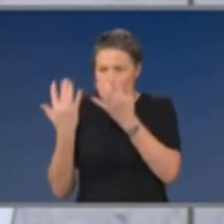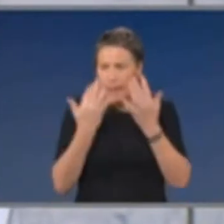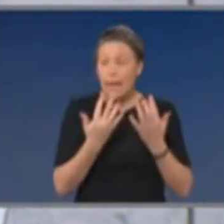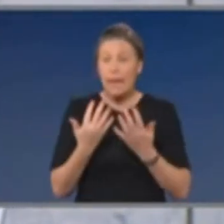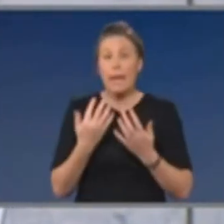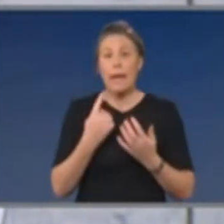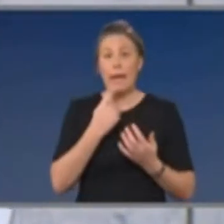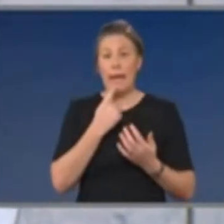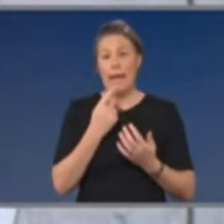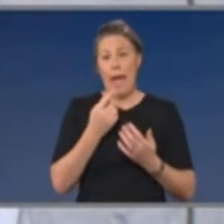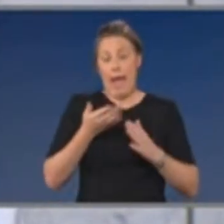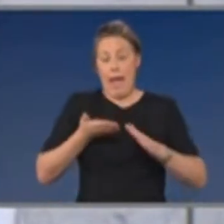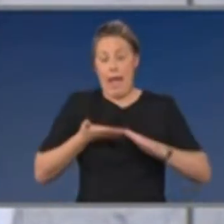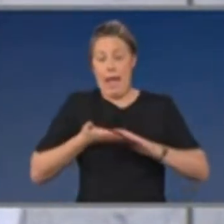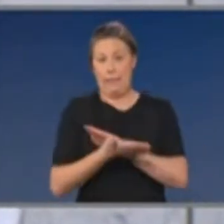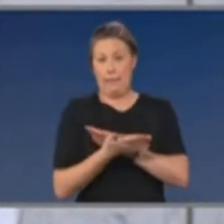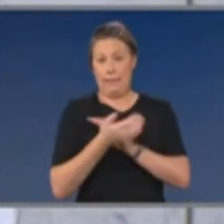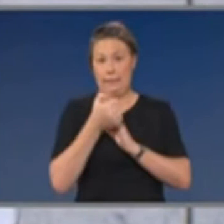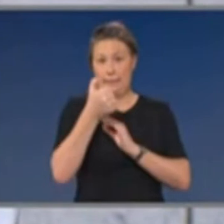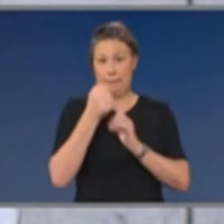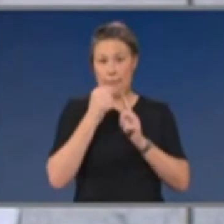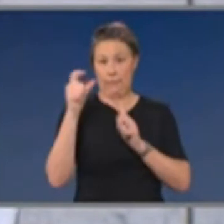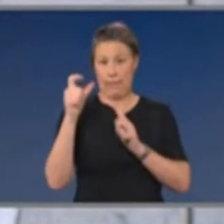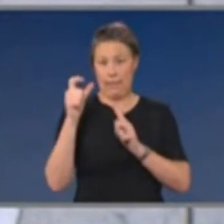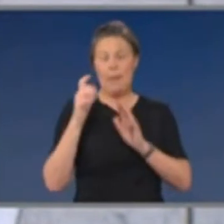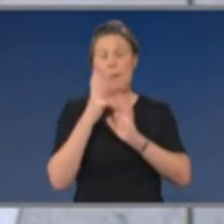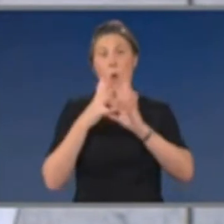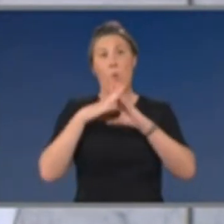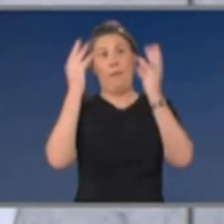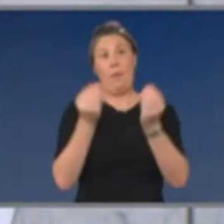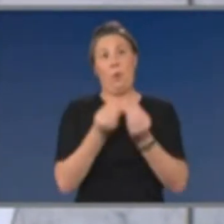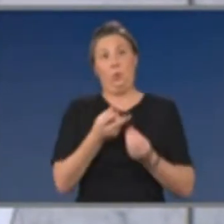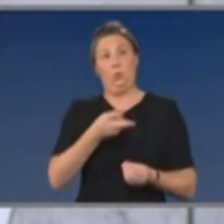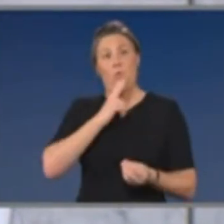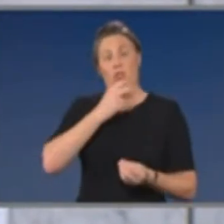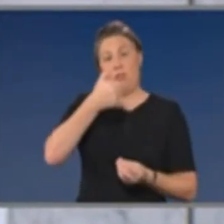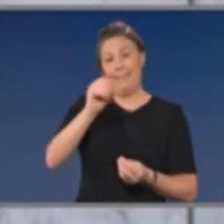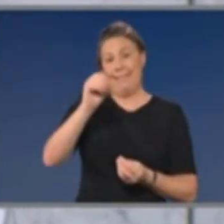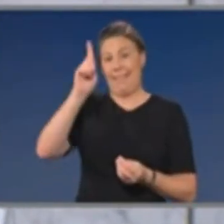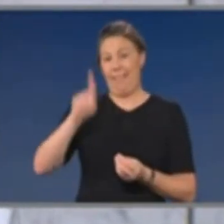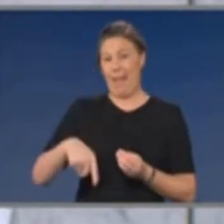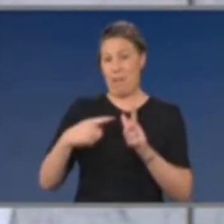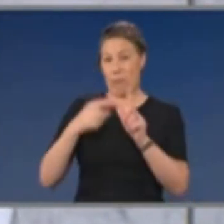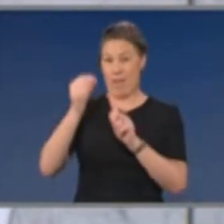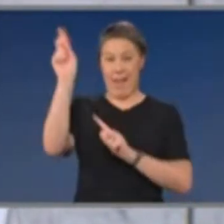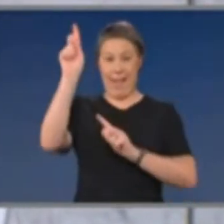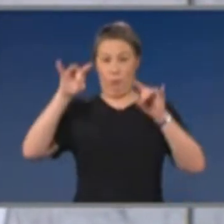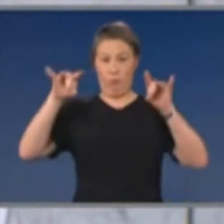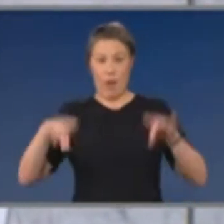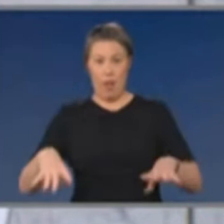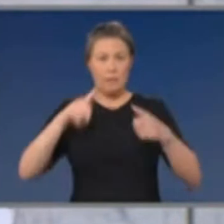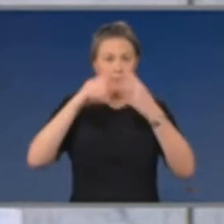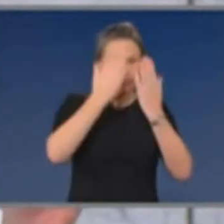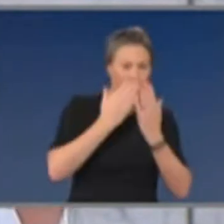under 6% of apprentices, and there's around 260,000 currently in training, apprentices and trainees in